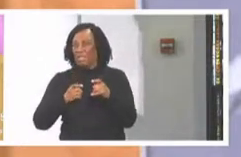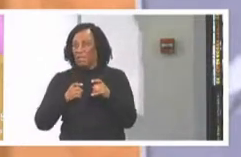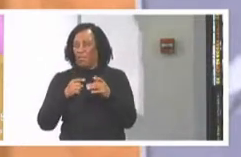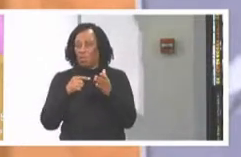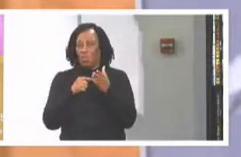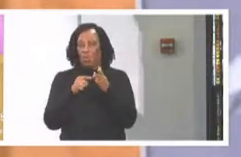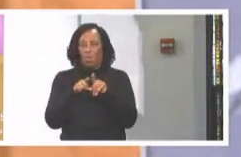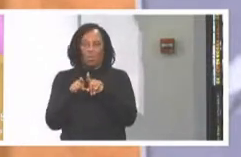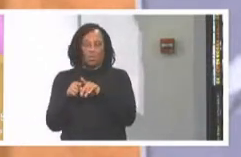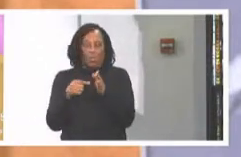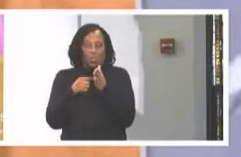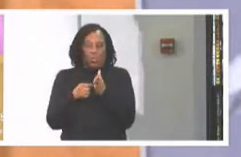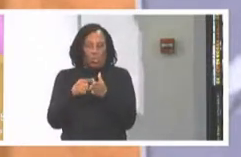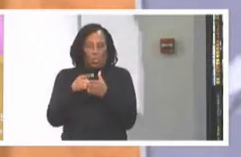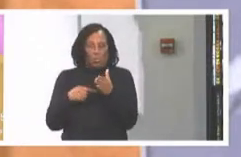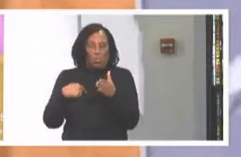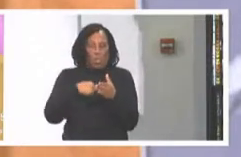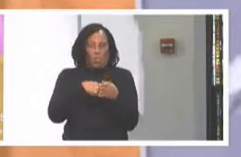are trusting in.